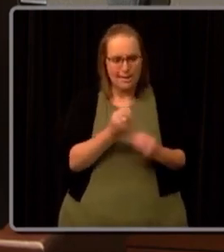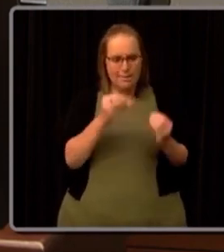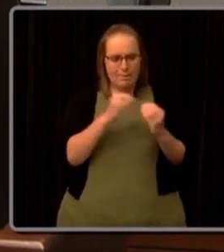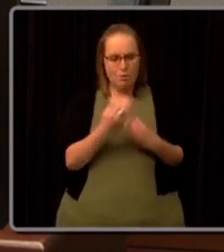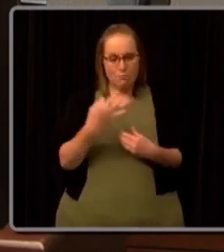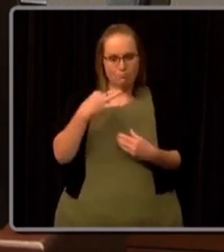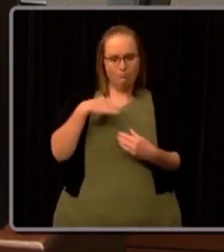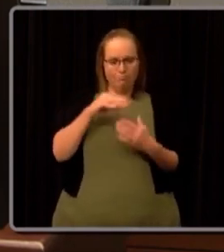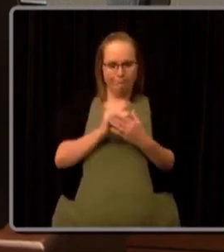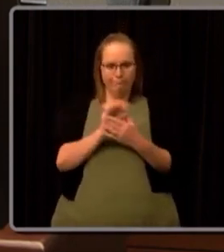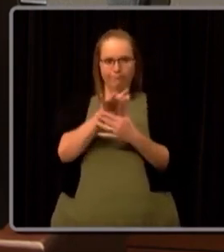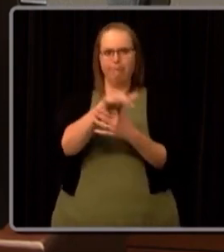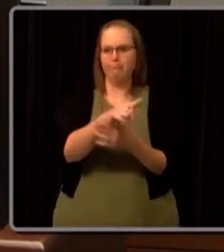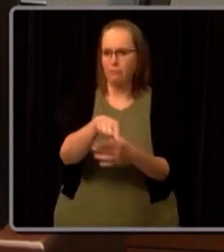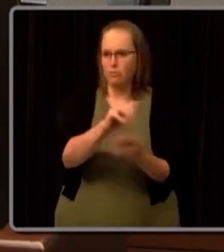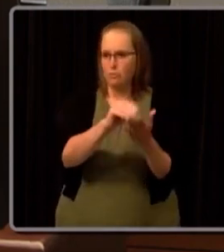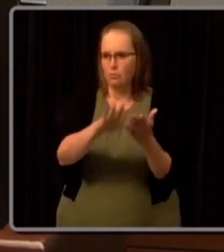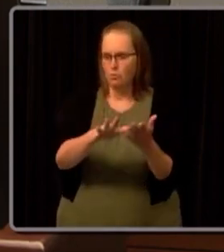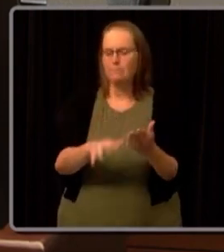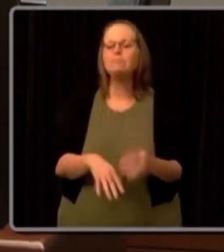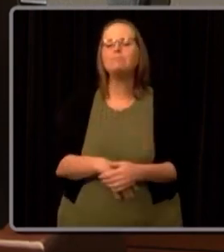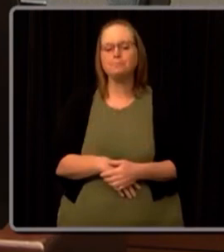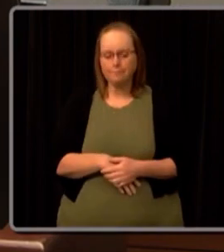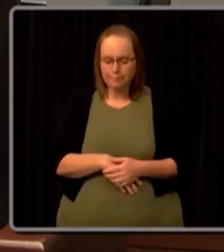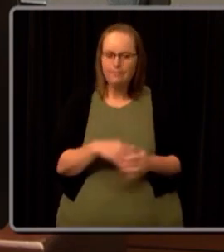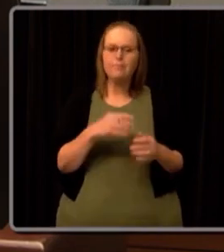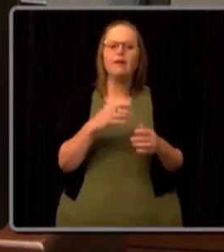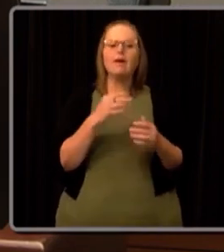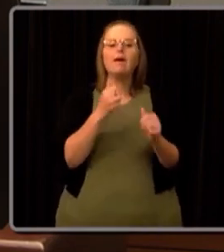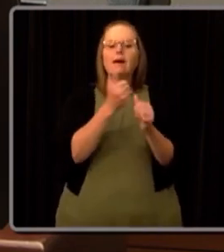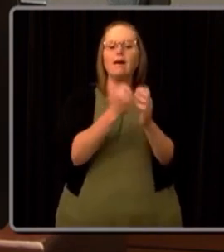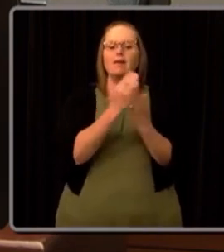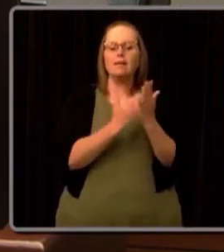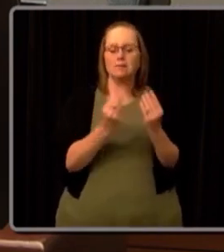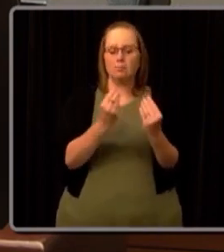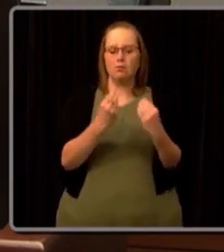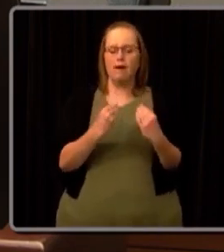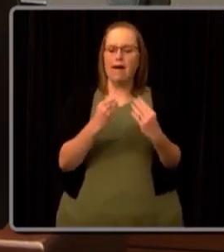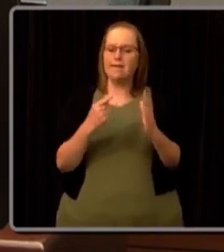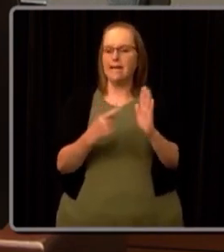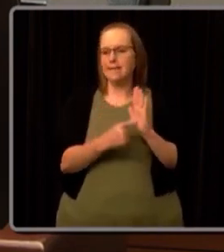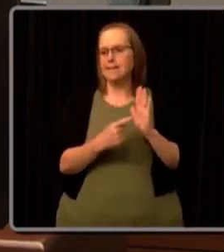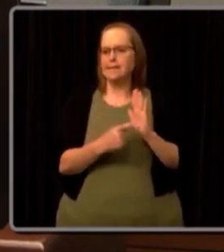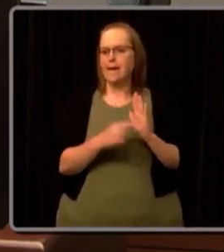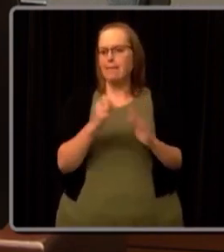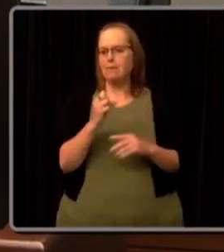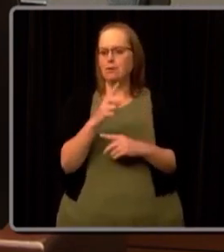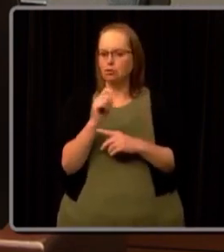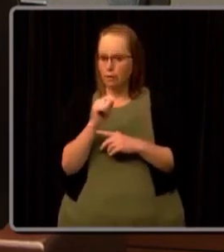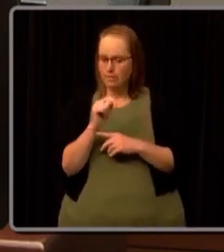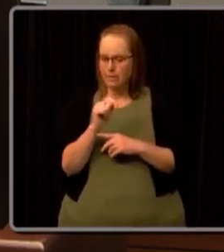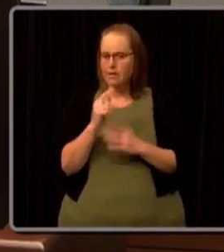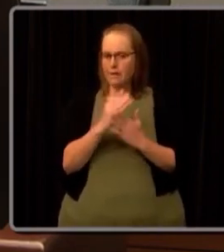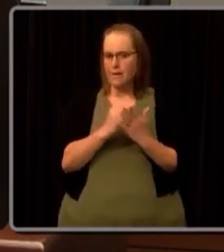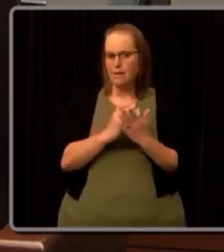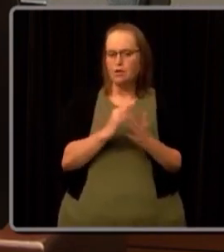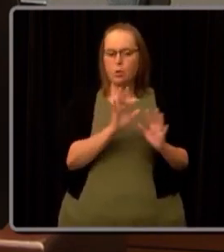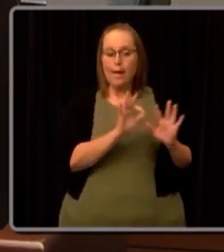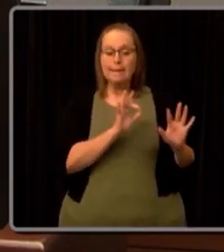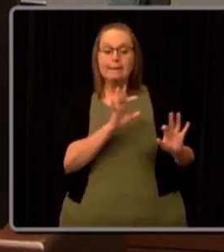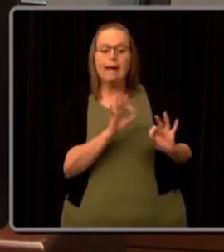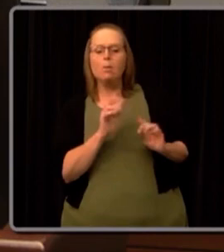example, each daily lesson provides teachers with a sample script of the lesson, so you can take the pieces that apply to your students. There's tips